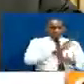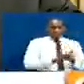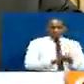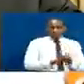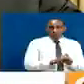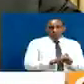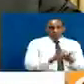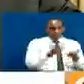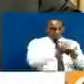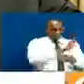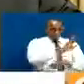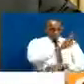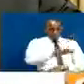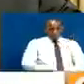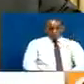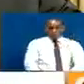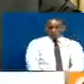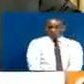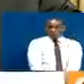an officer in your office.